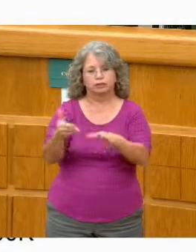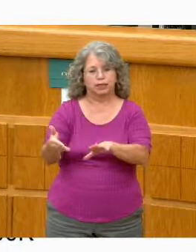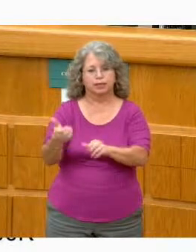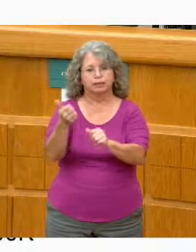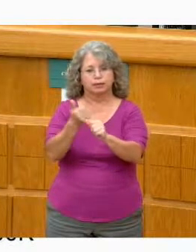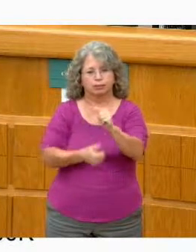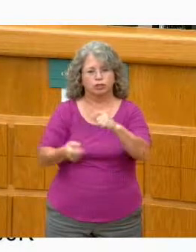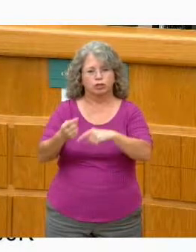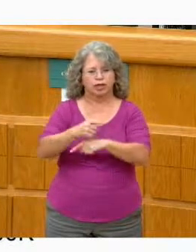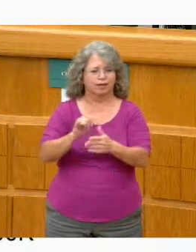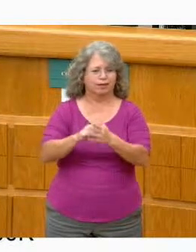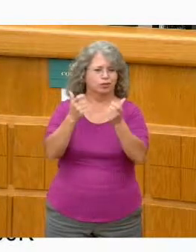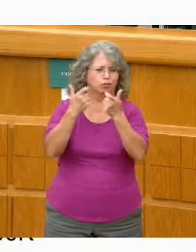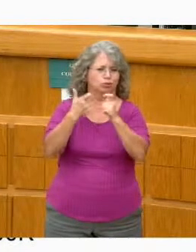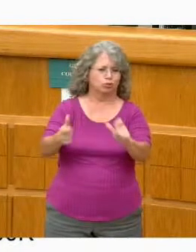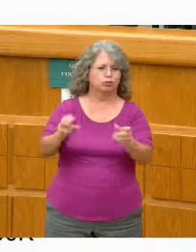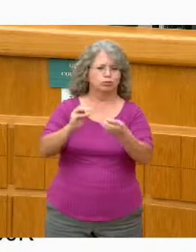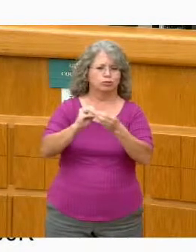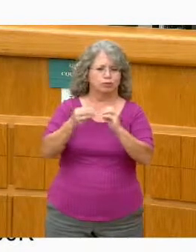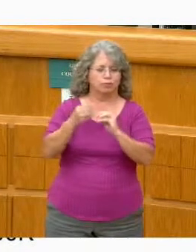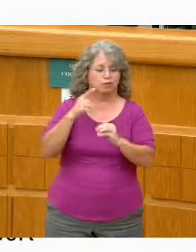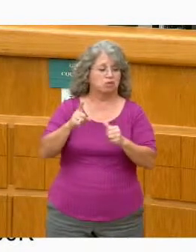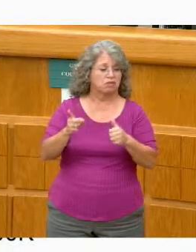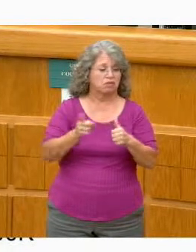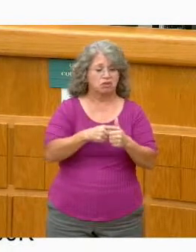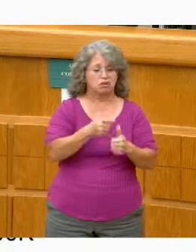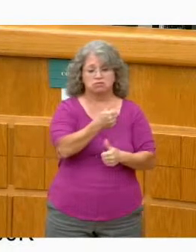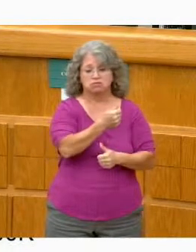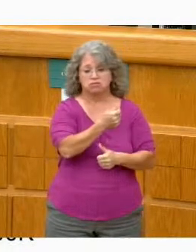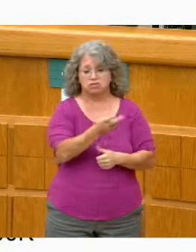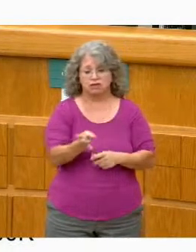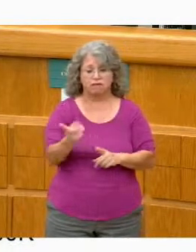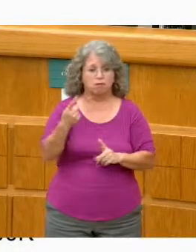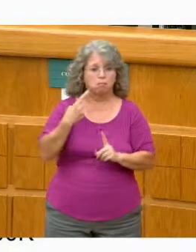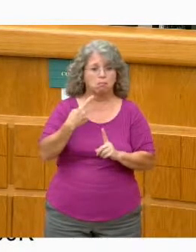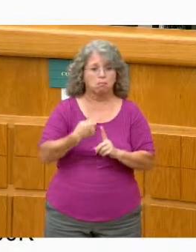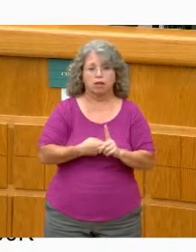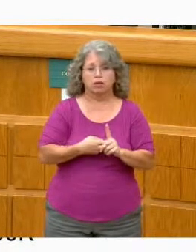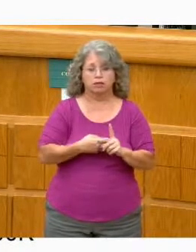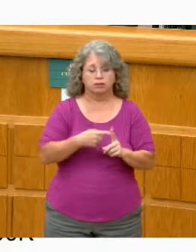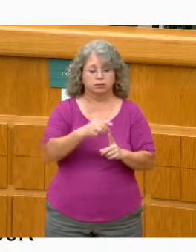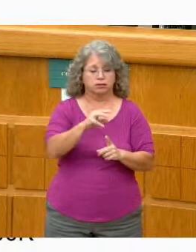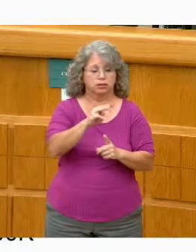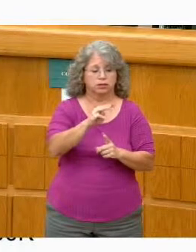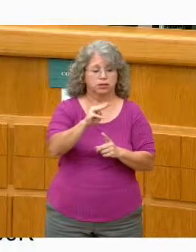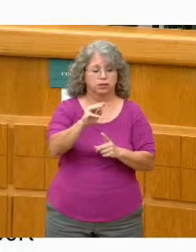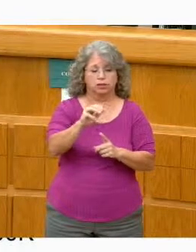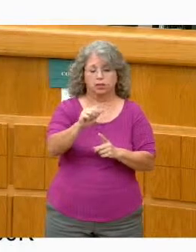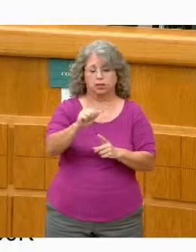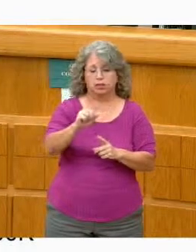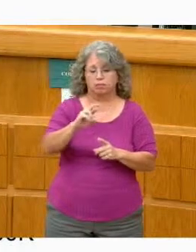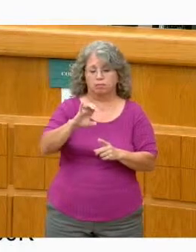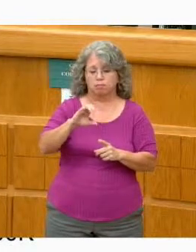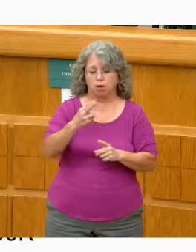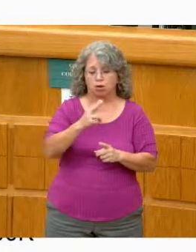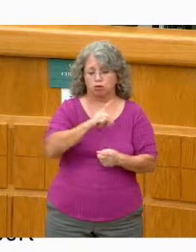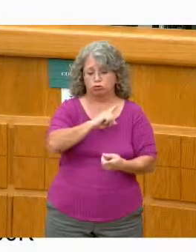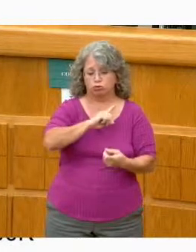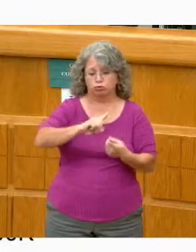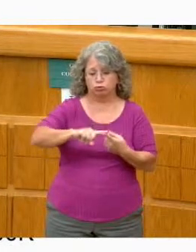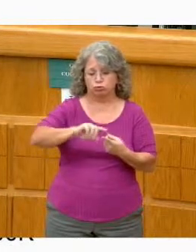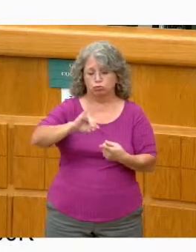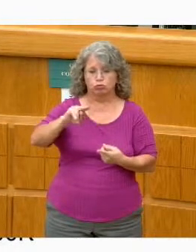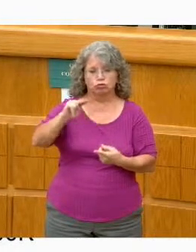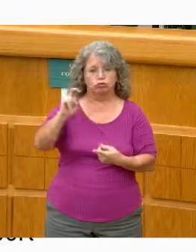area, fatalities per day. This is a huge number of fatalities. For the first several months of the pandemic, from